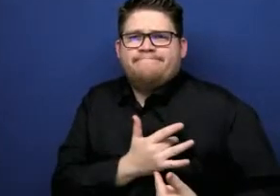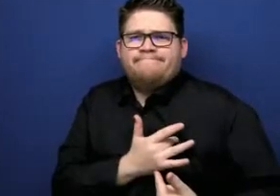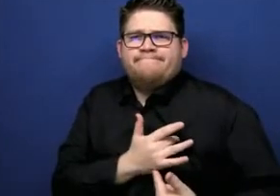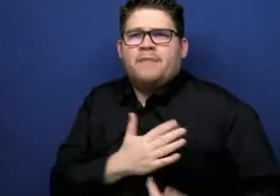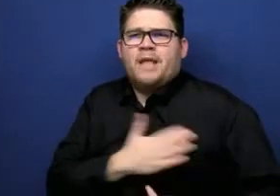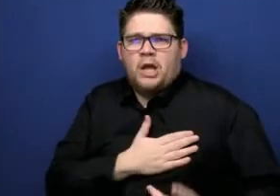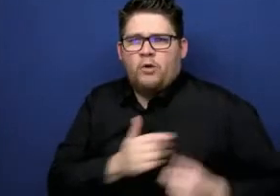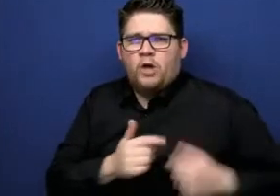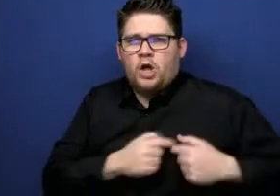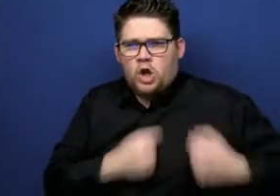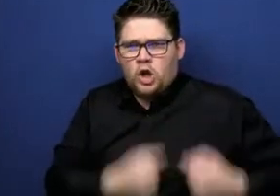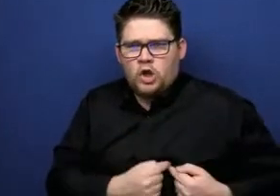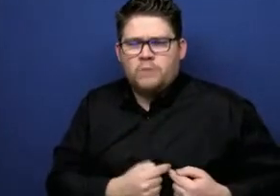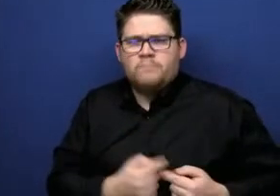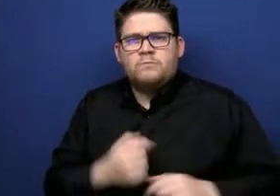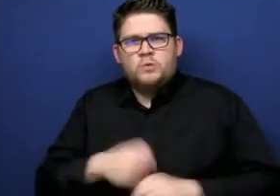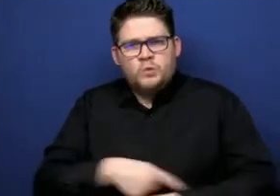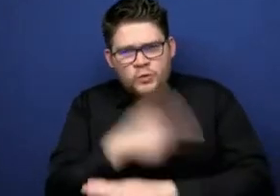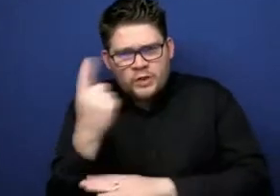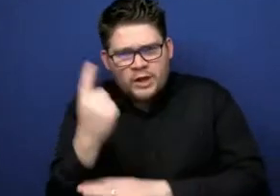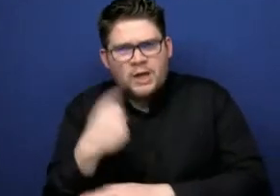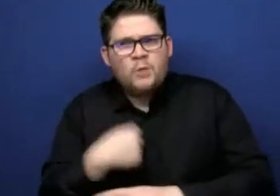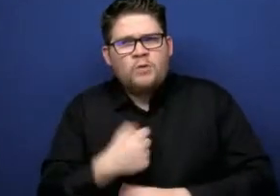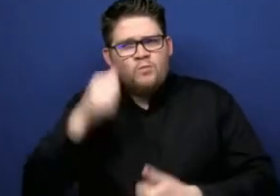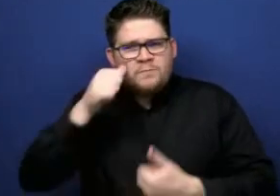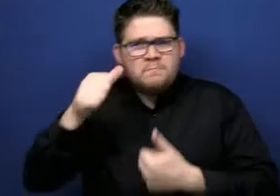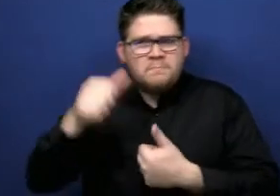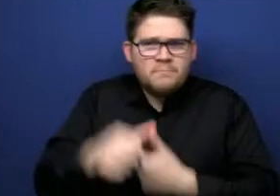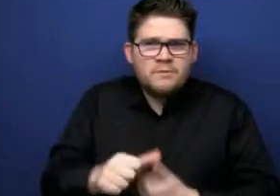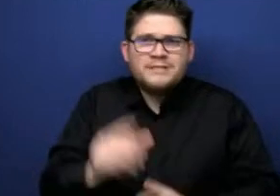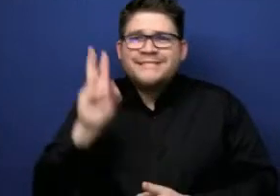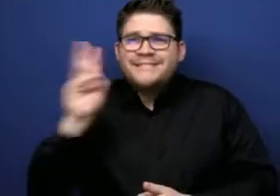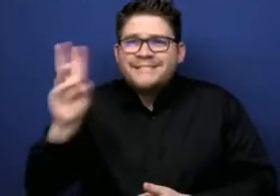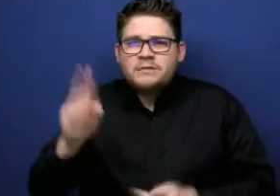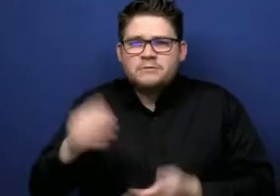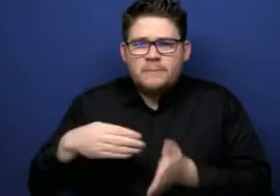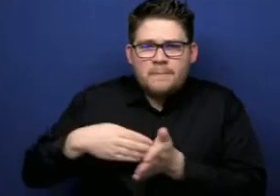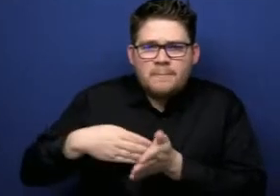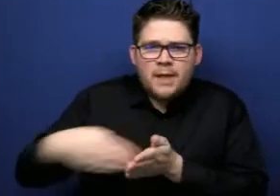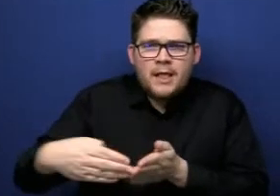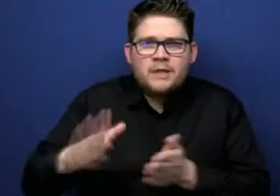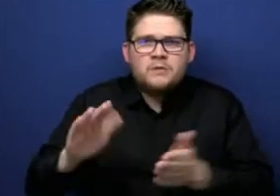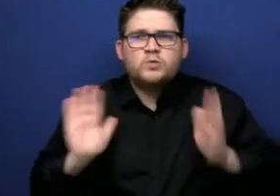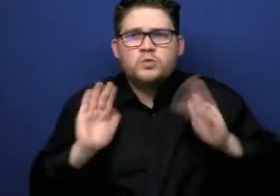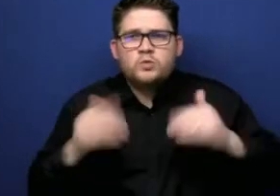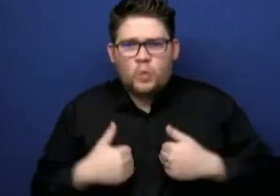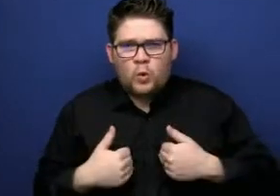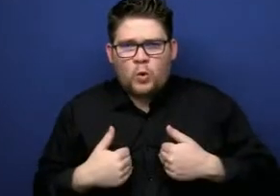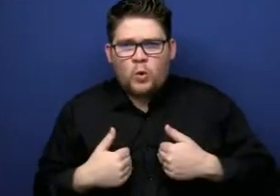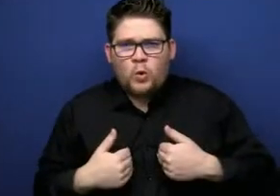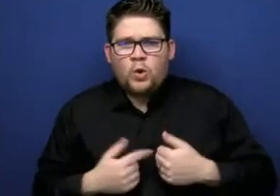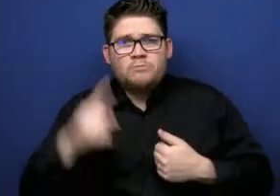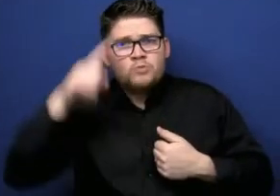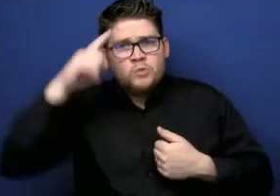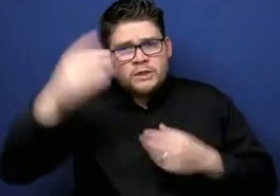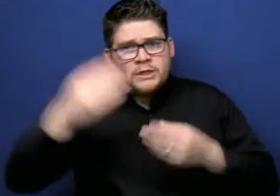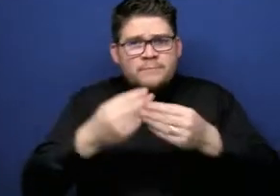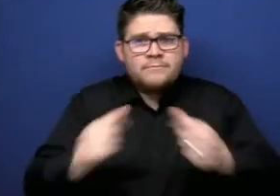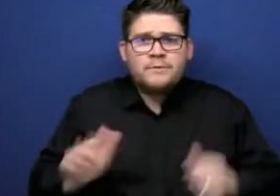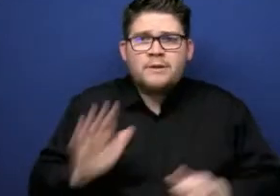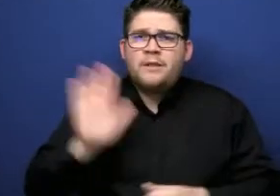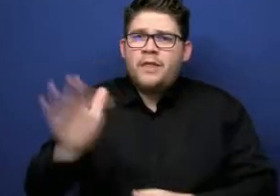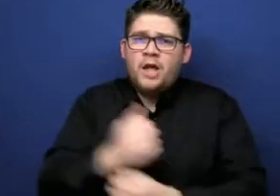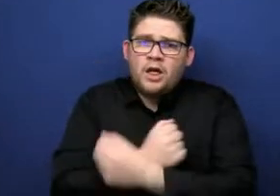their light that has been extinguished, their dreams unrealized, their loves and relationships gone forever. We pray that those